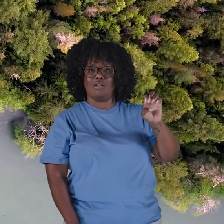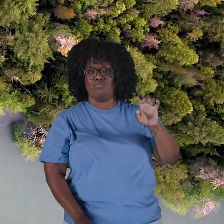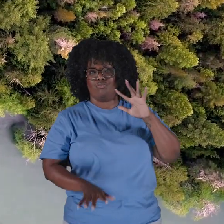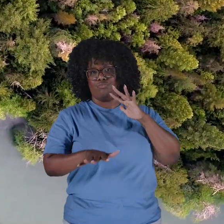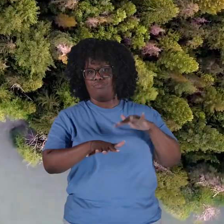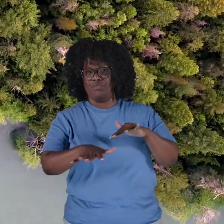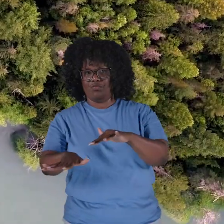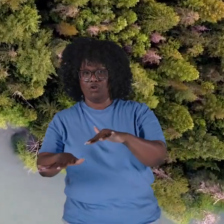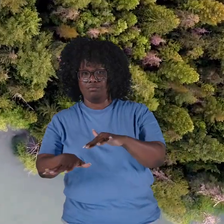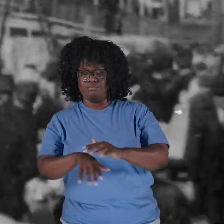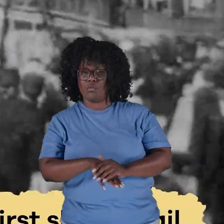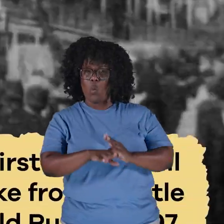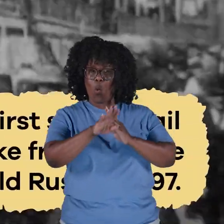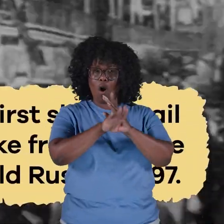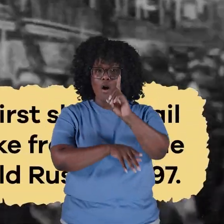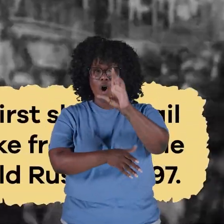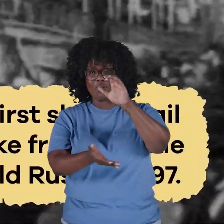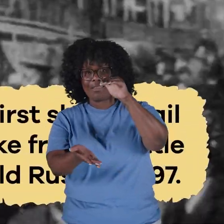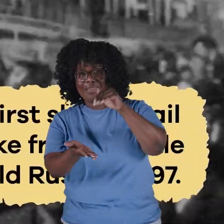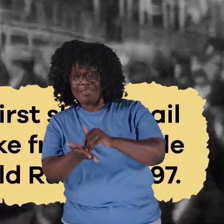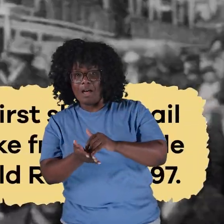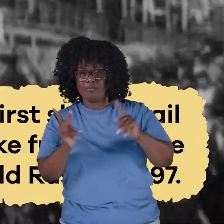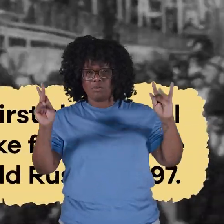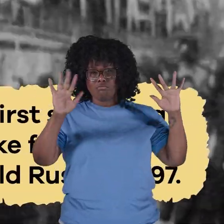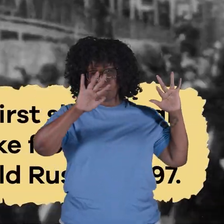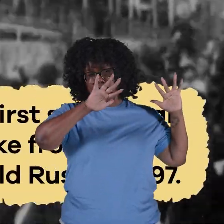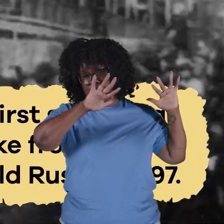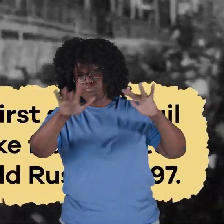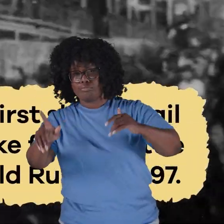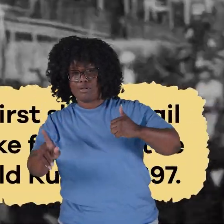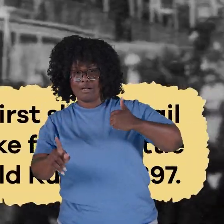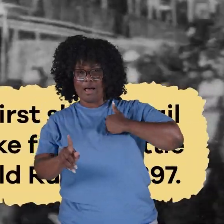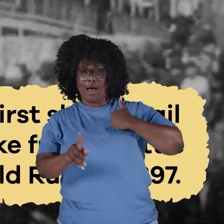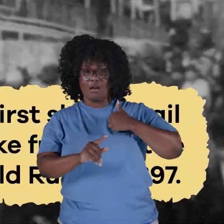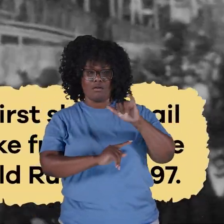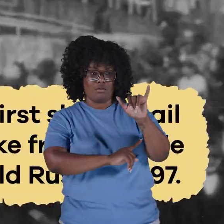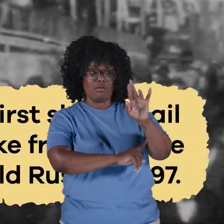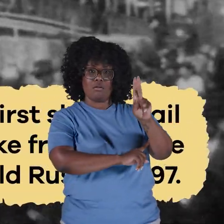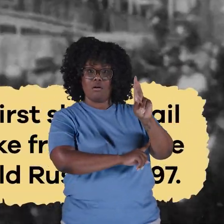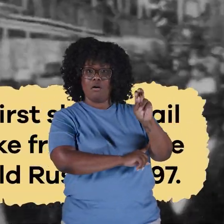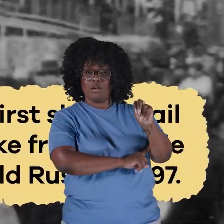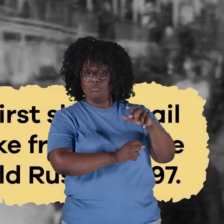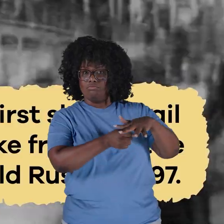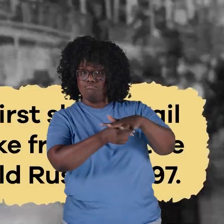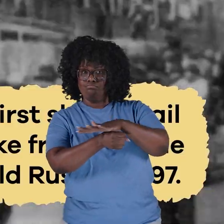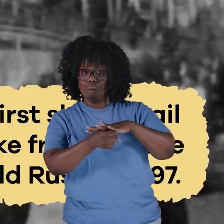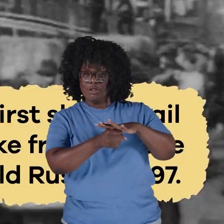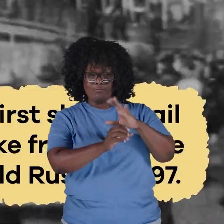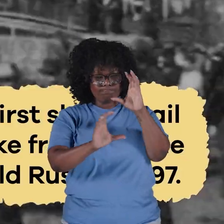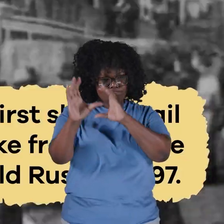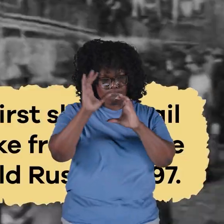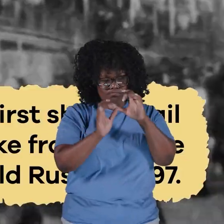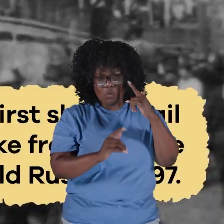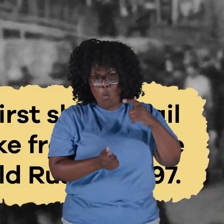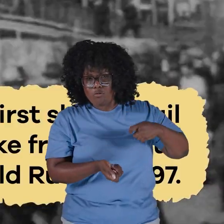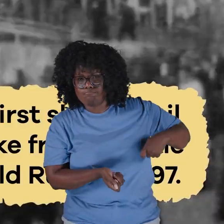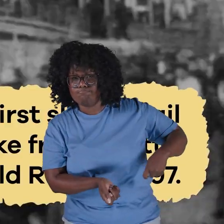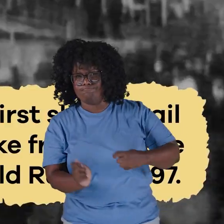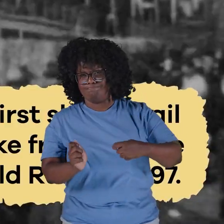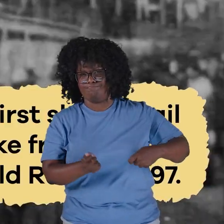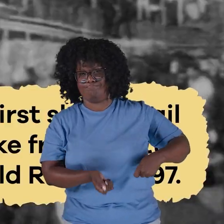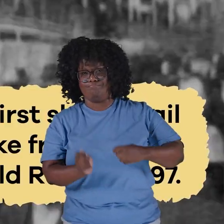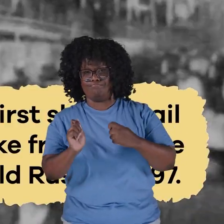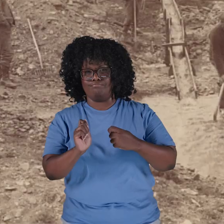the Klondike River. Over 100,000 people migrated to the Canadian Yukon region in search of